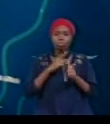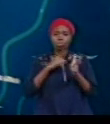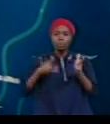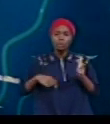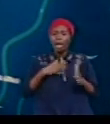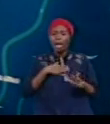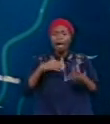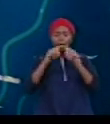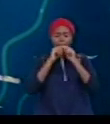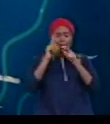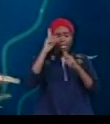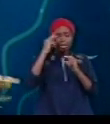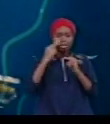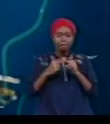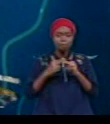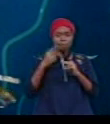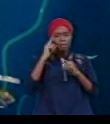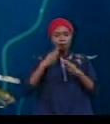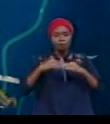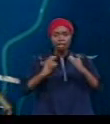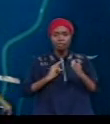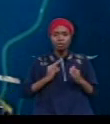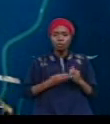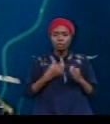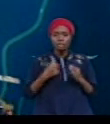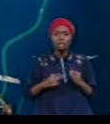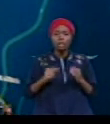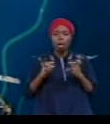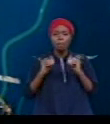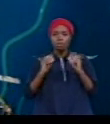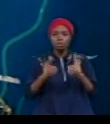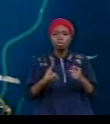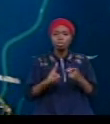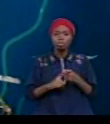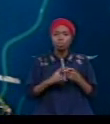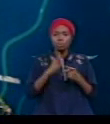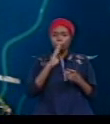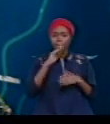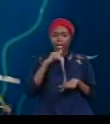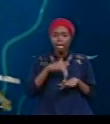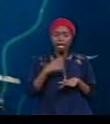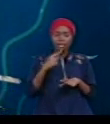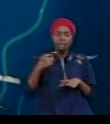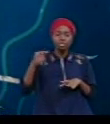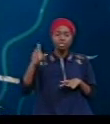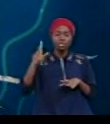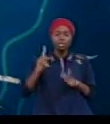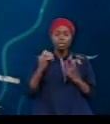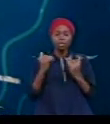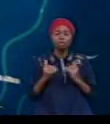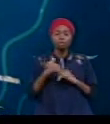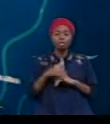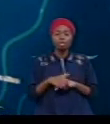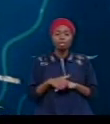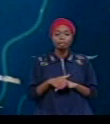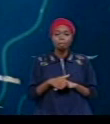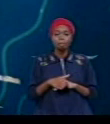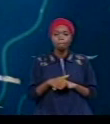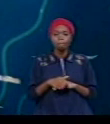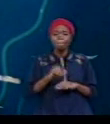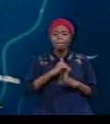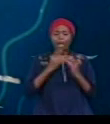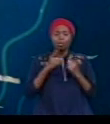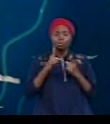name for giving us the opportunity to be at the GCK tonight. I want you to bless the